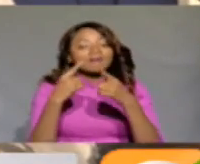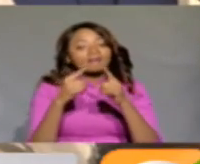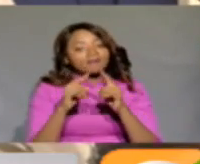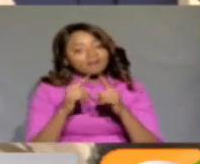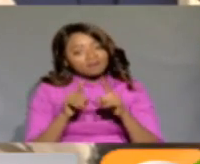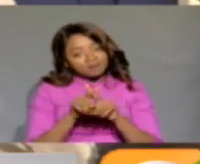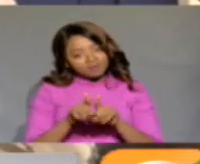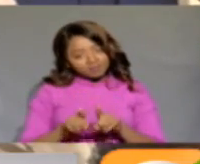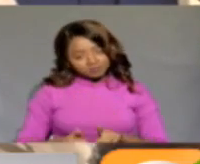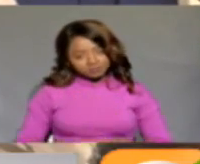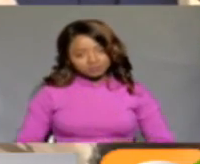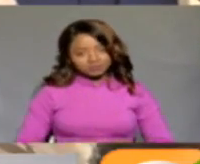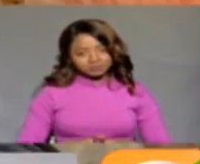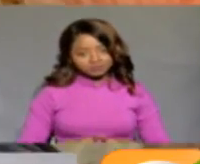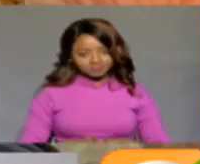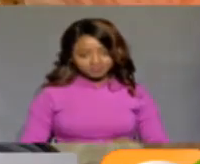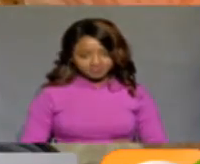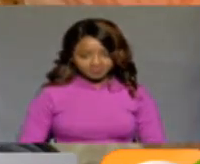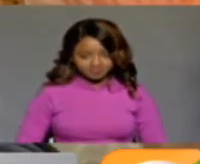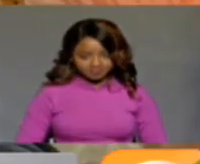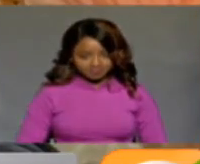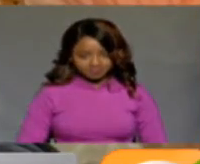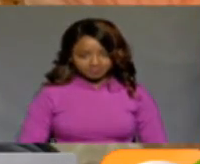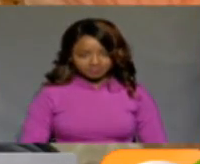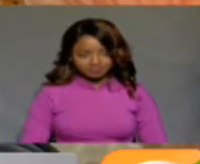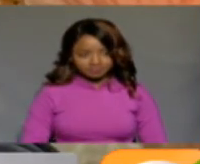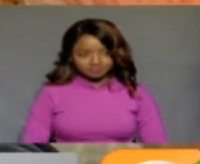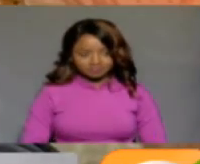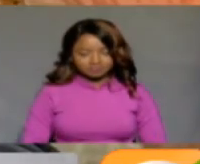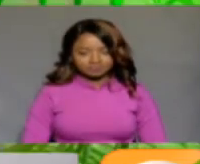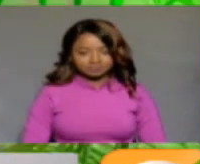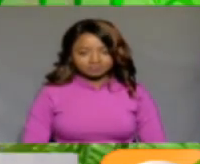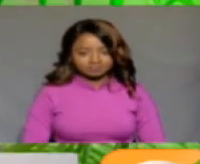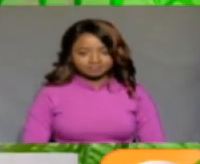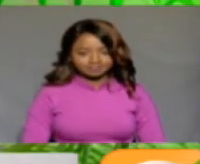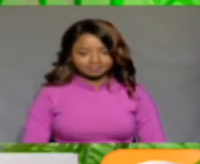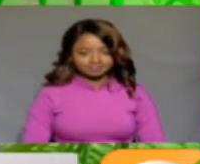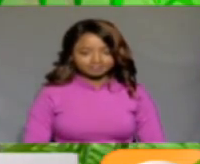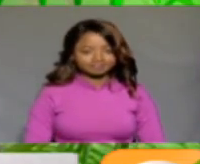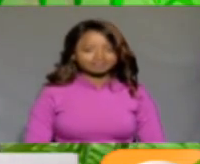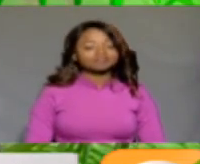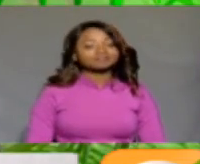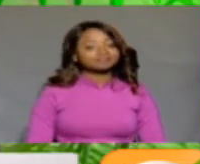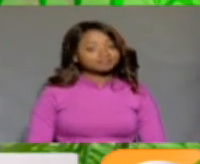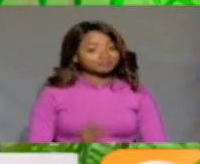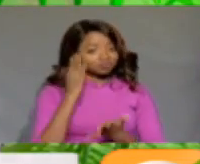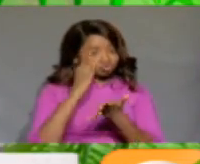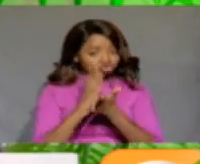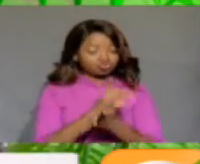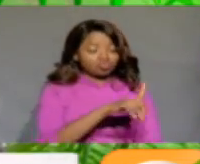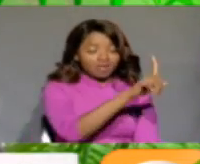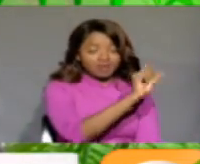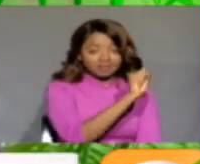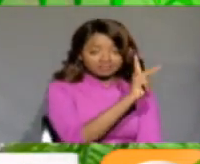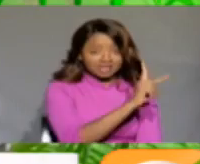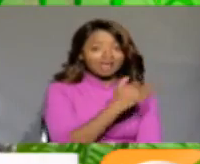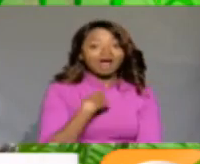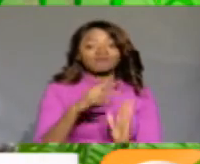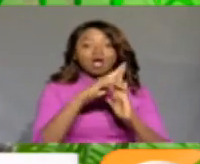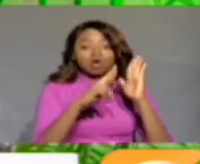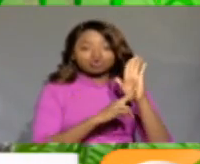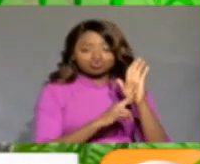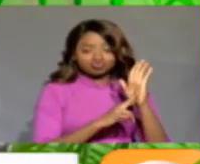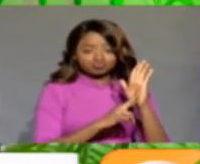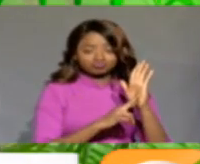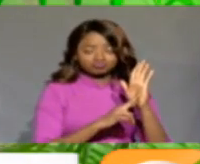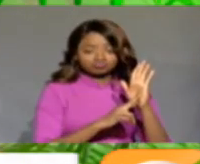in the rogue lawyers. I want to come to that. Because of time, I'd like to summarize. Yes. Yeah. LSK has also punished quite a number. We have a role of quite a